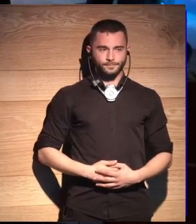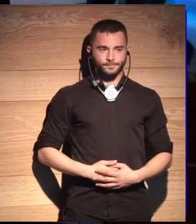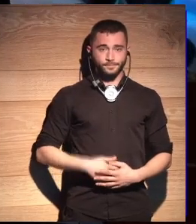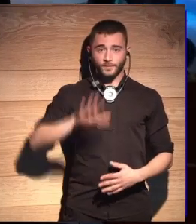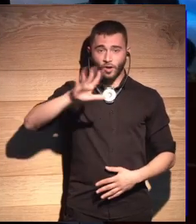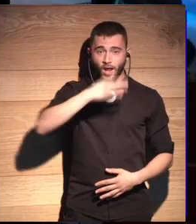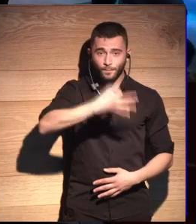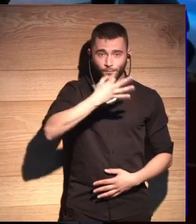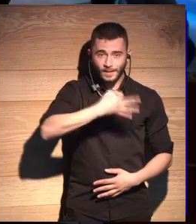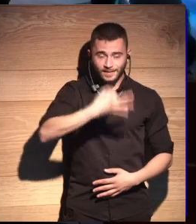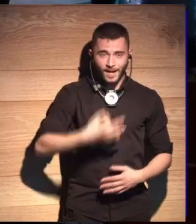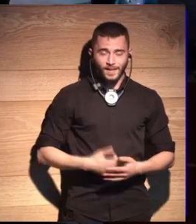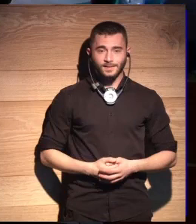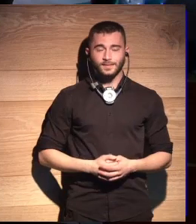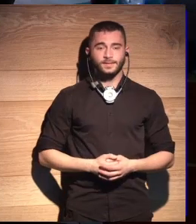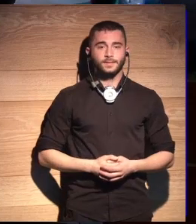Bueno, muy buenas tardes.